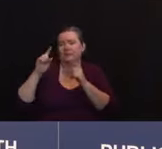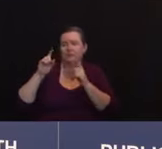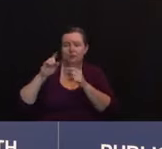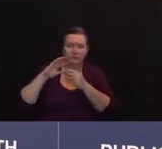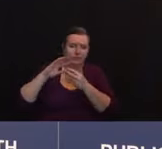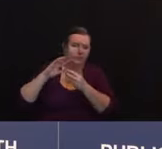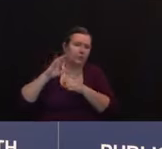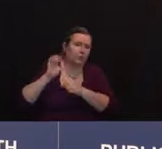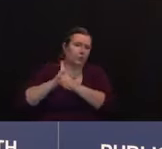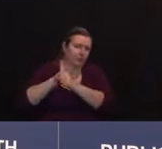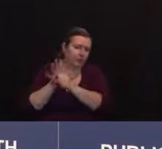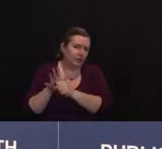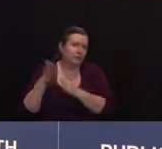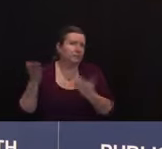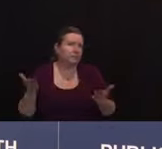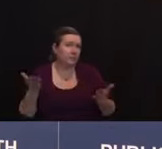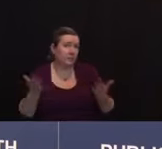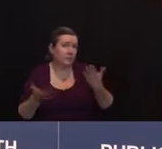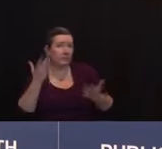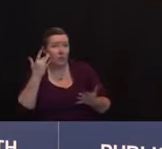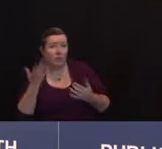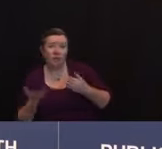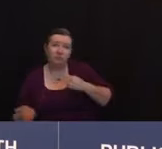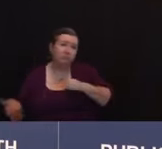increased positivity,